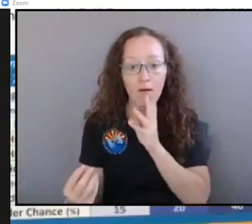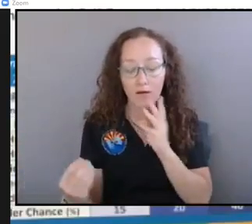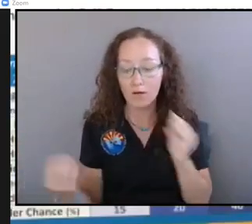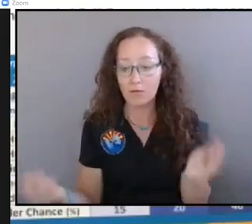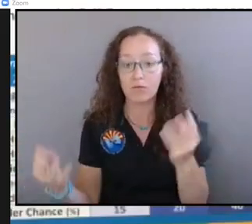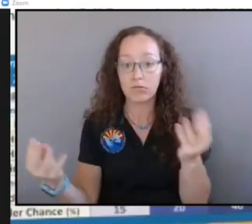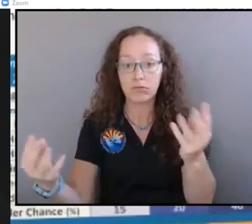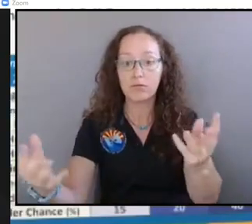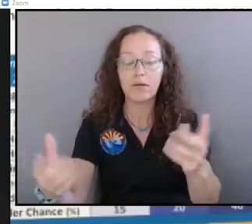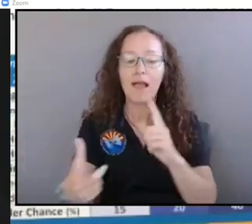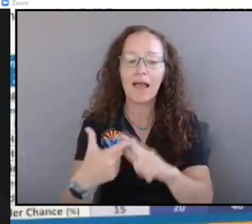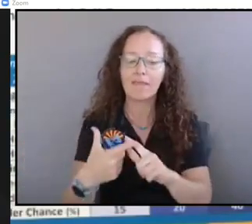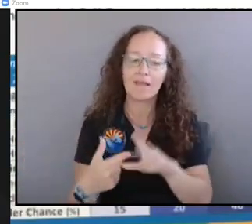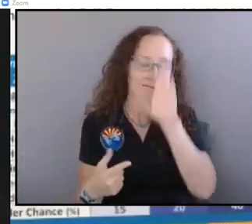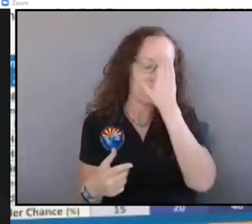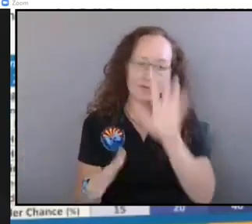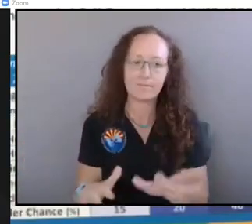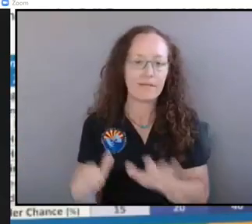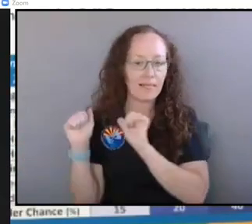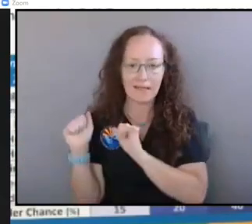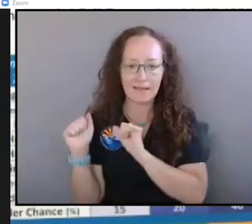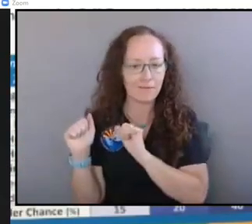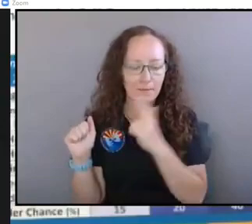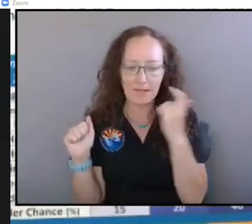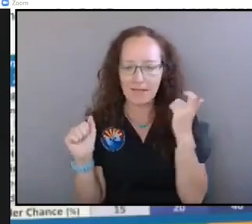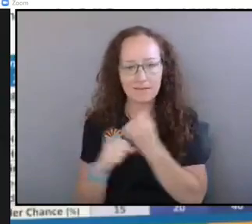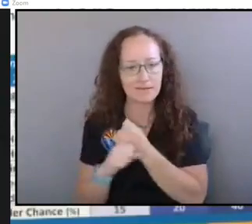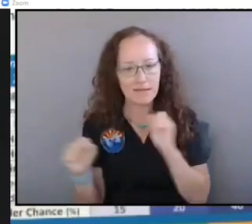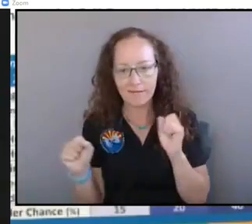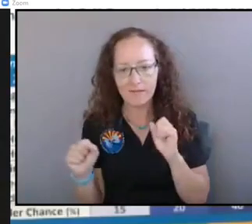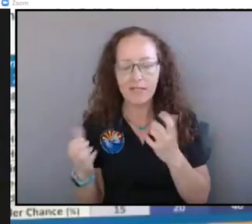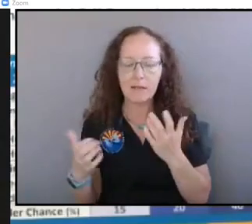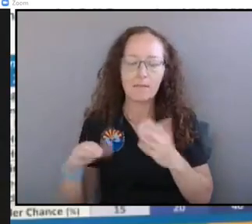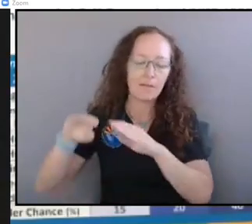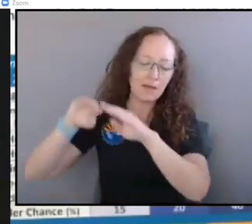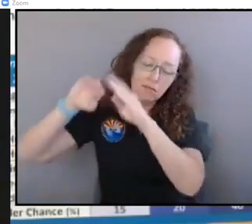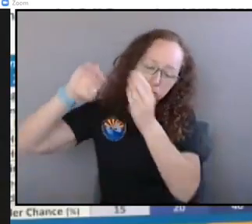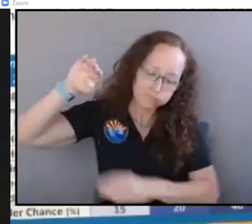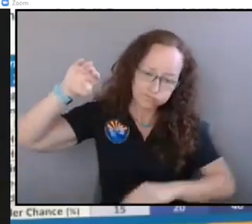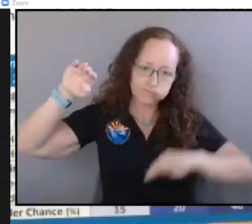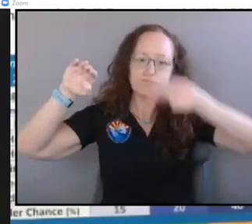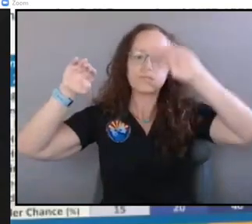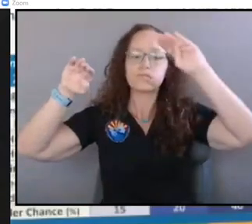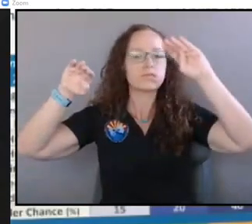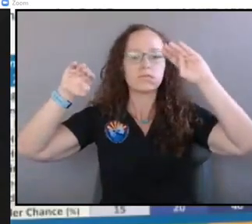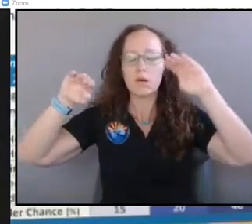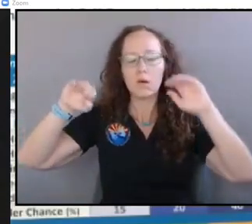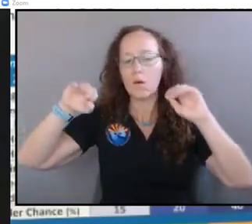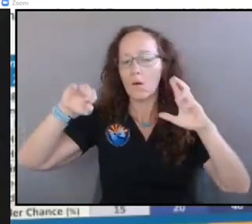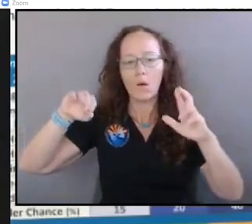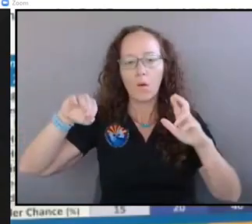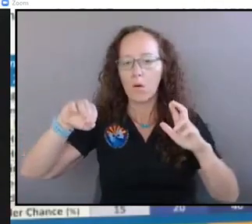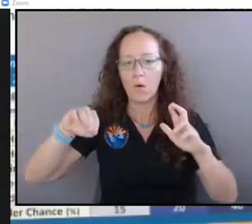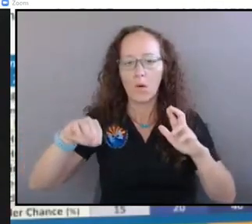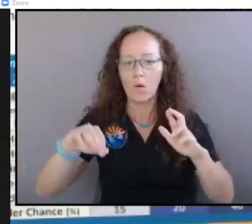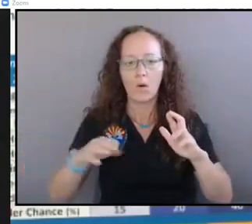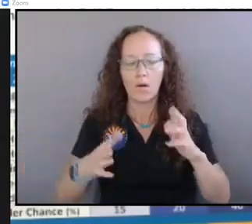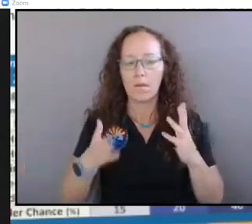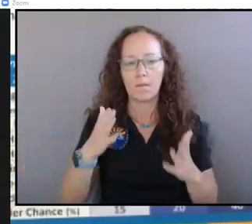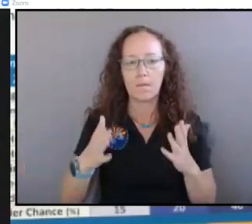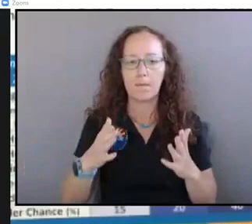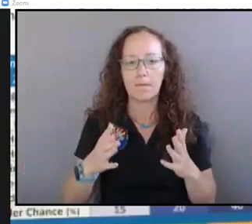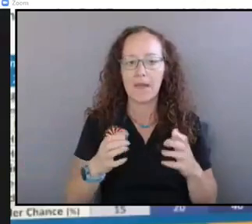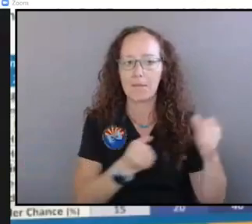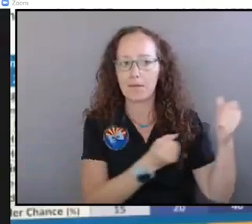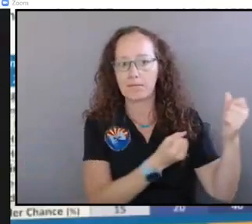due to safety. It might be in a steep canyon, it may be out ahead of the fire with a big front coming at them, and they don't